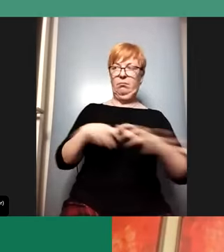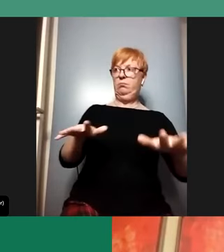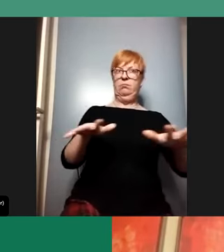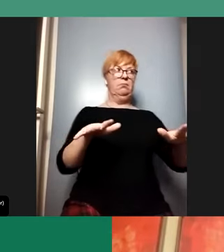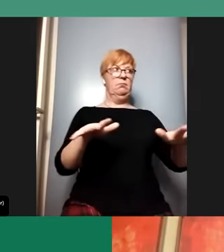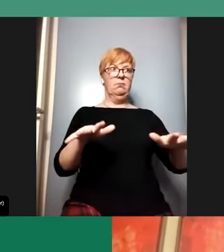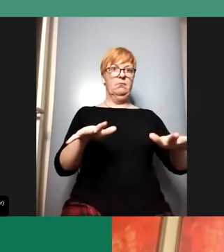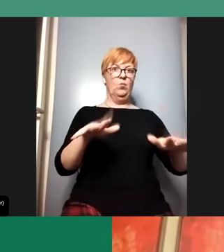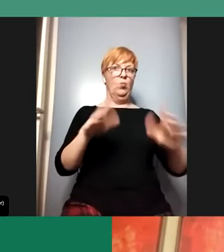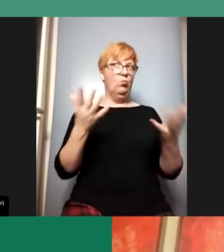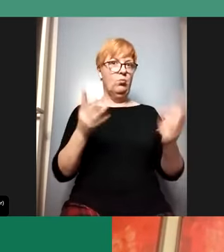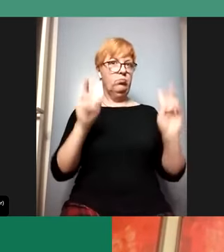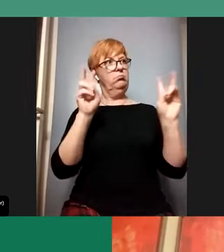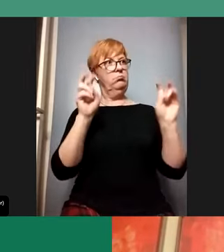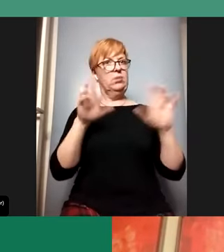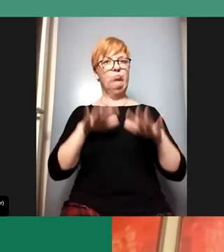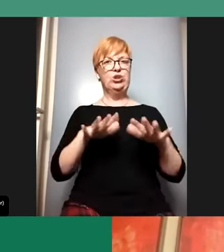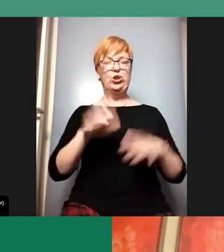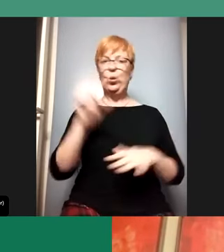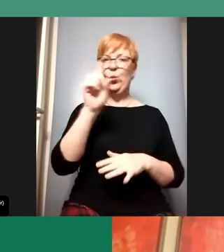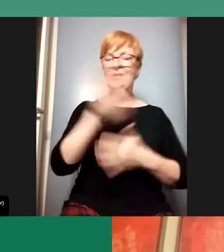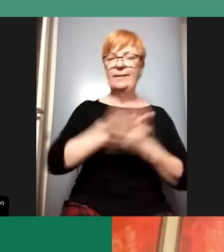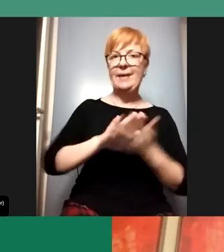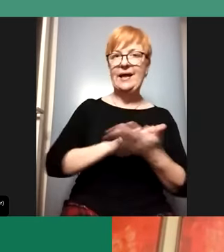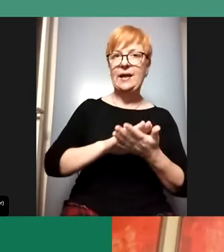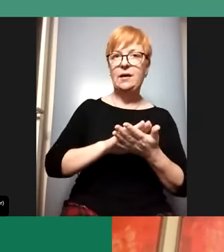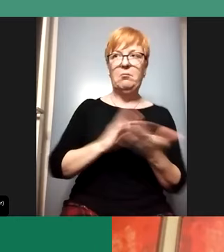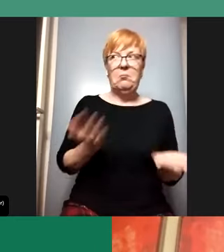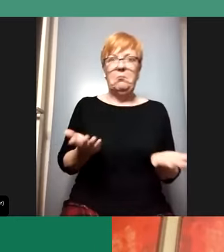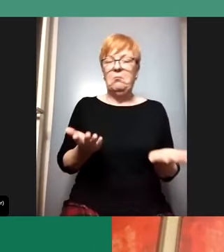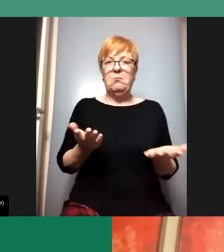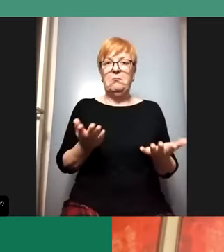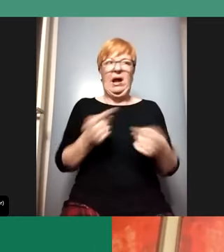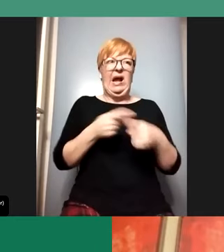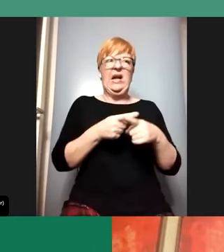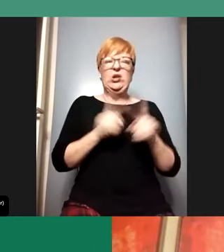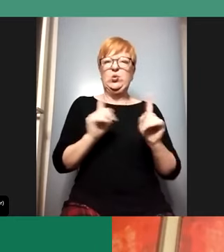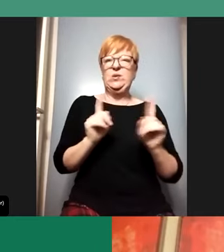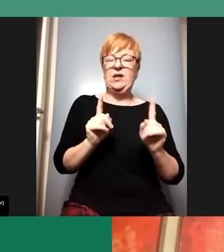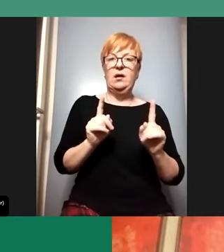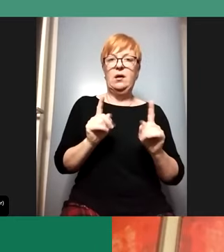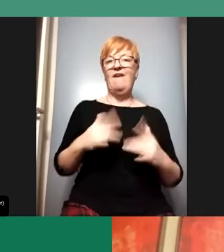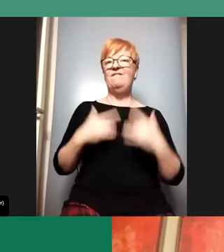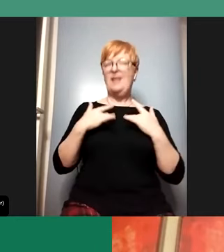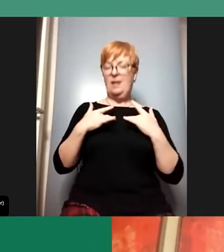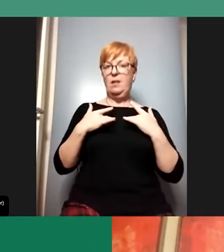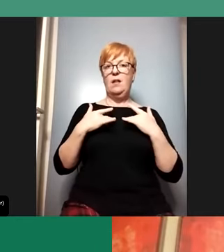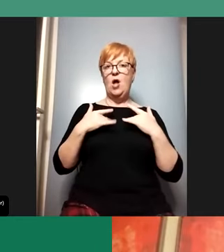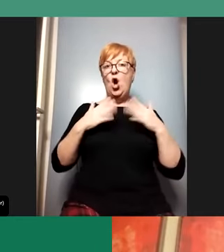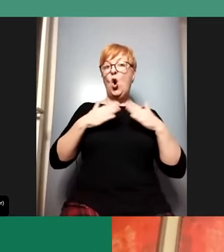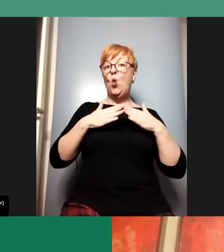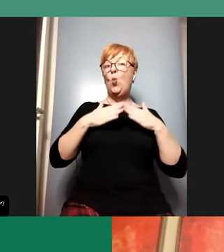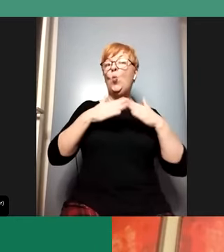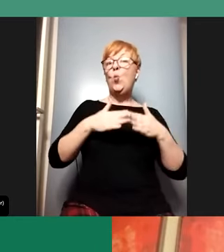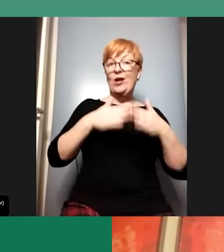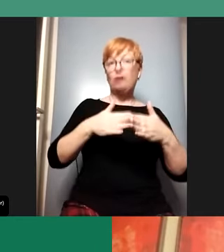British? You know, what does it actually mean to be English? And I think that the Windrush movement has a